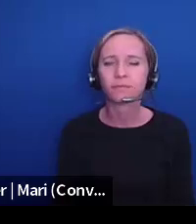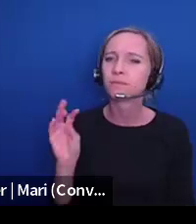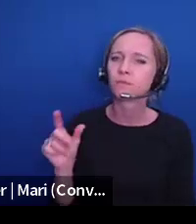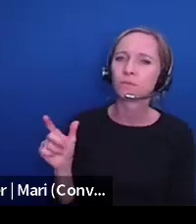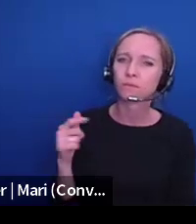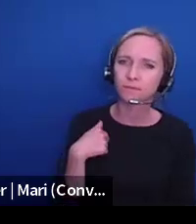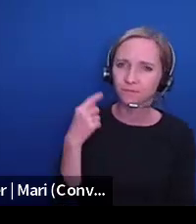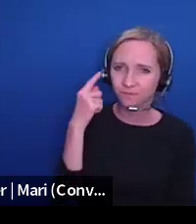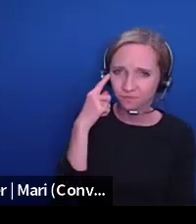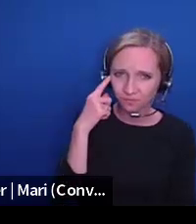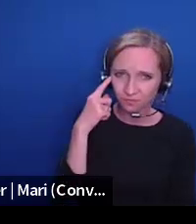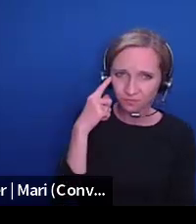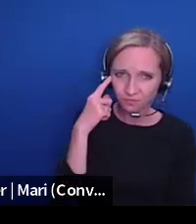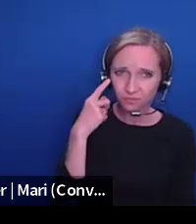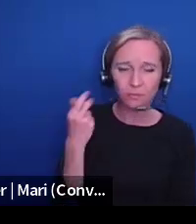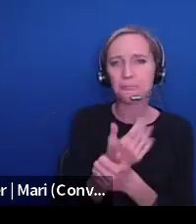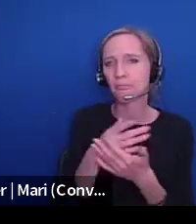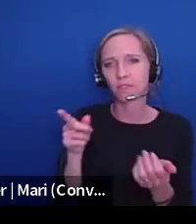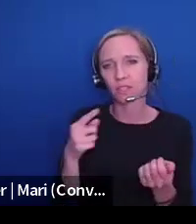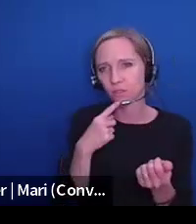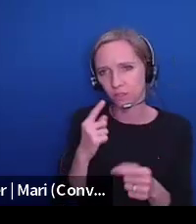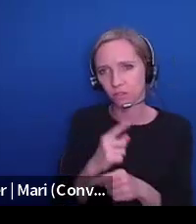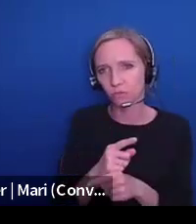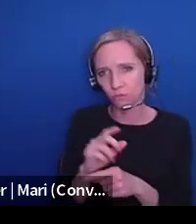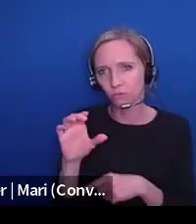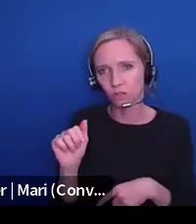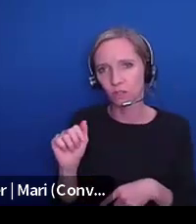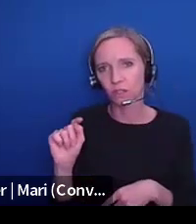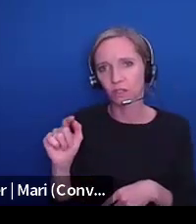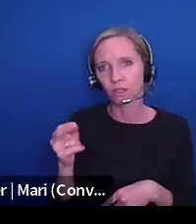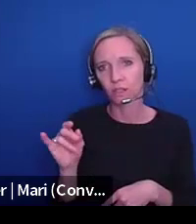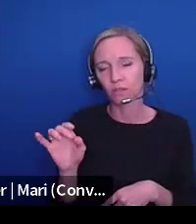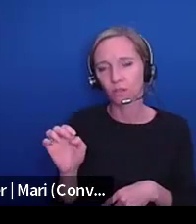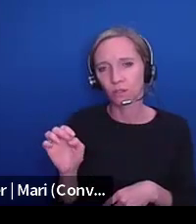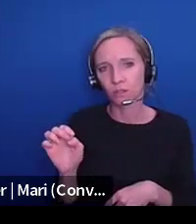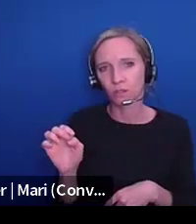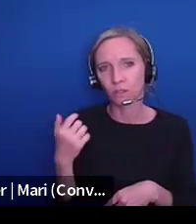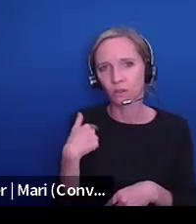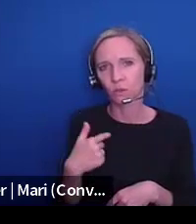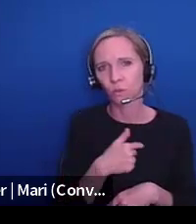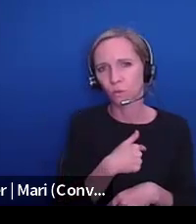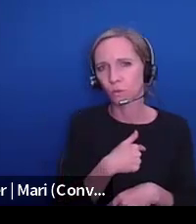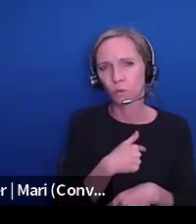Well, I think everything that you said is correct, Catherine. We